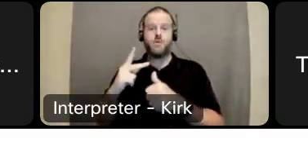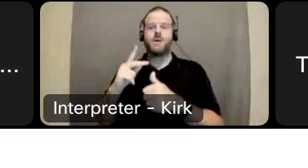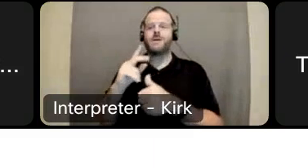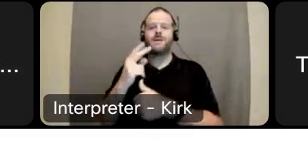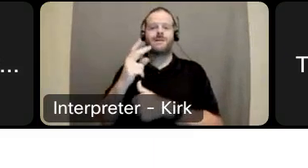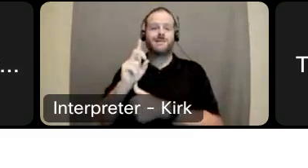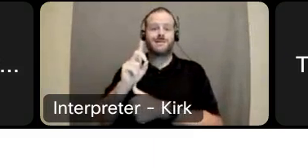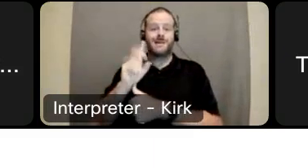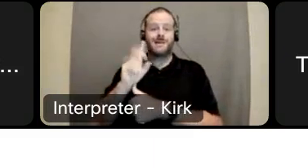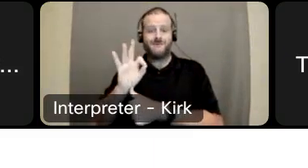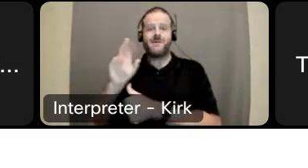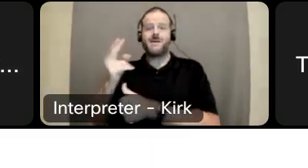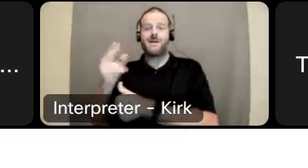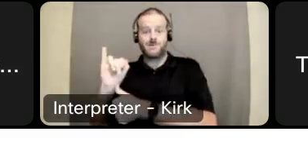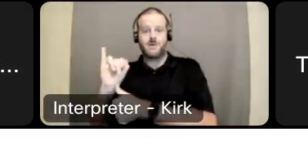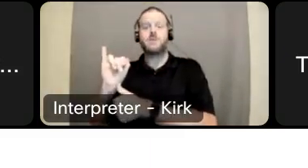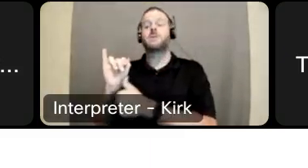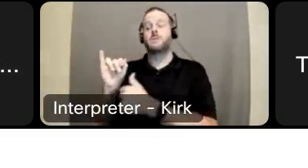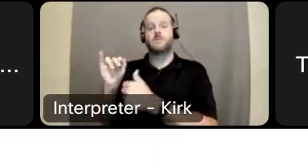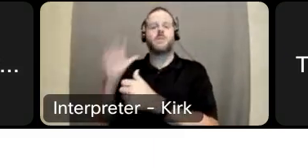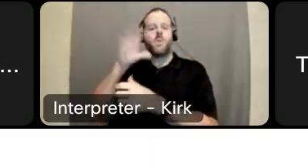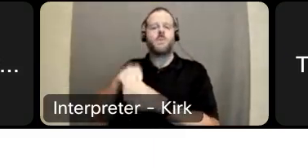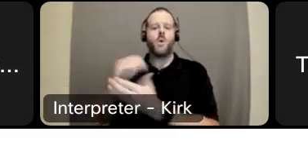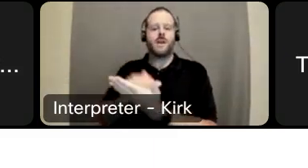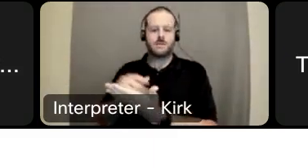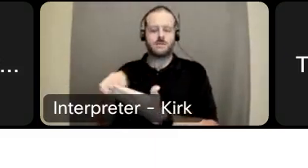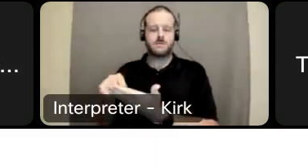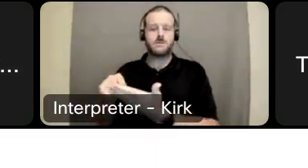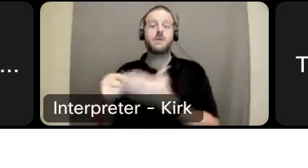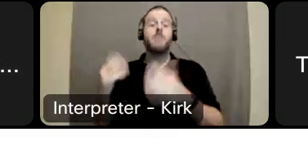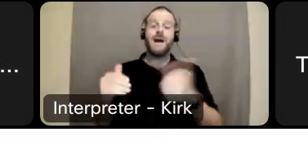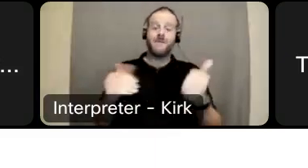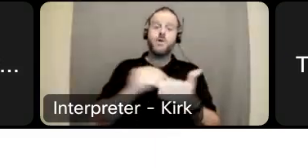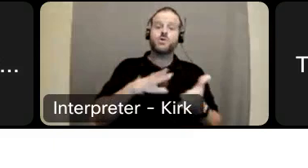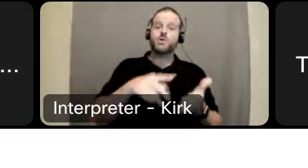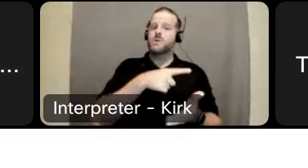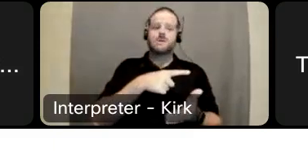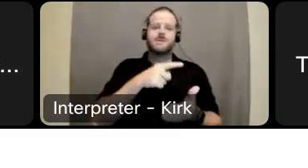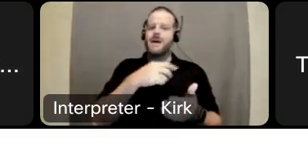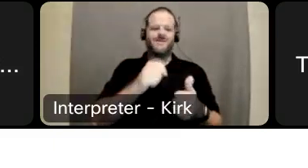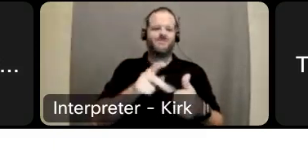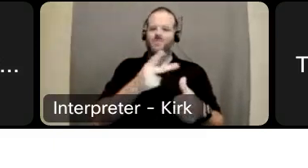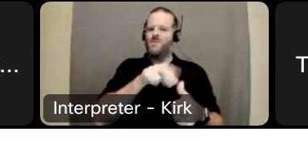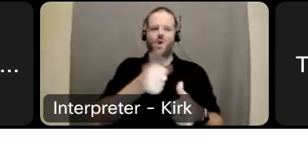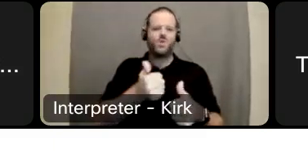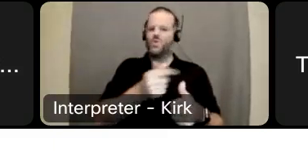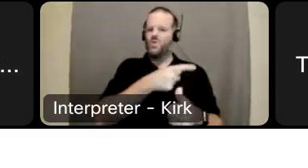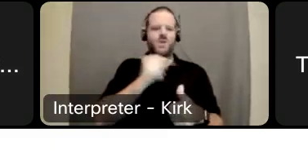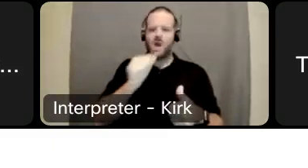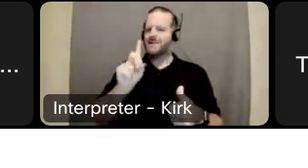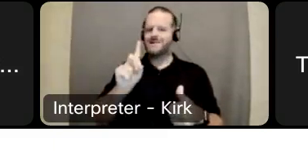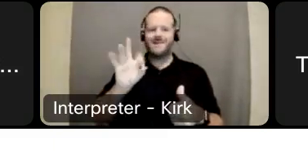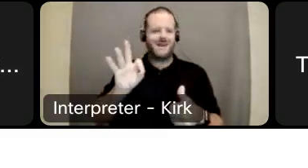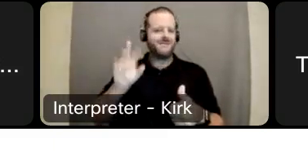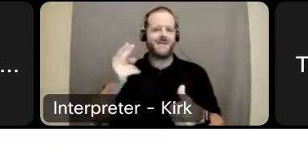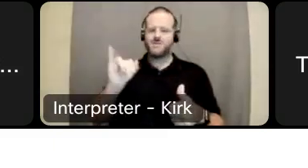be on that list. You may have other students who may not have a primary eligibility of DF or HI who have hearing loss in your district, but they